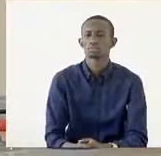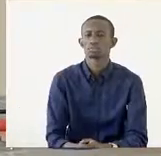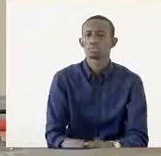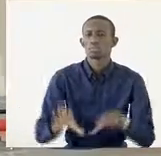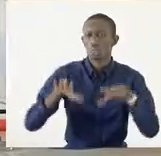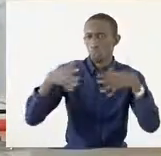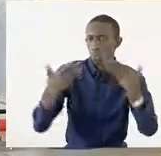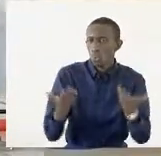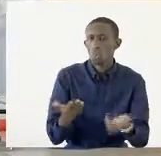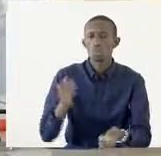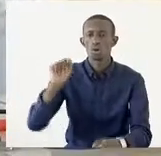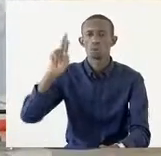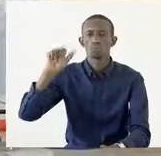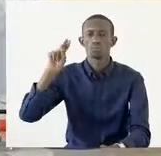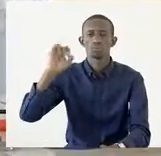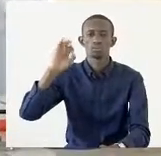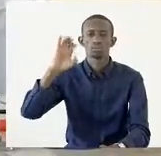or aromatic.